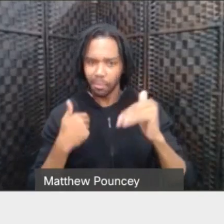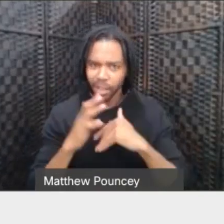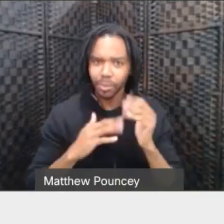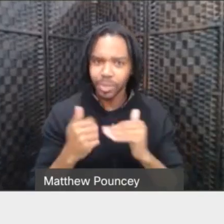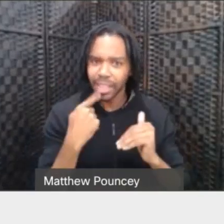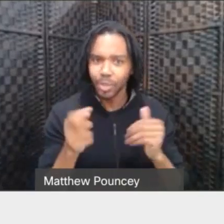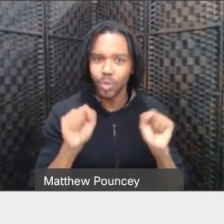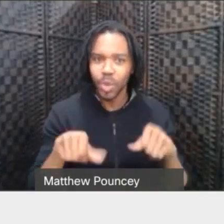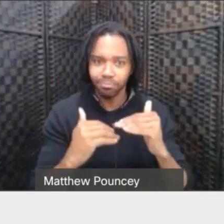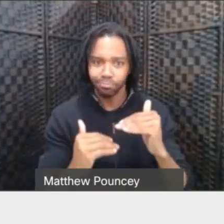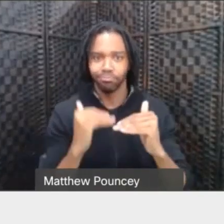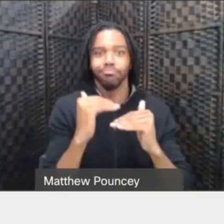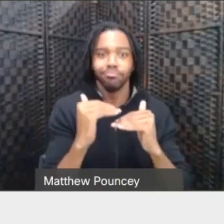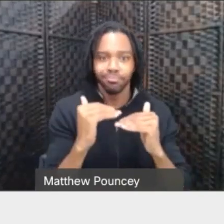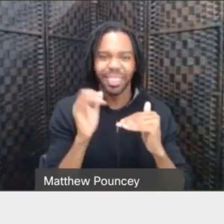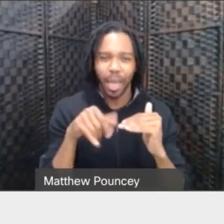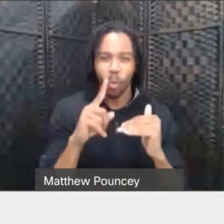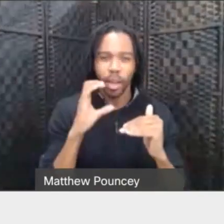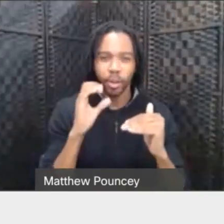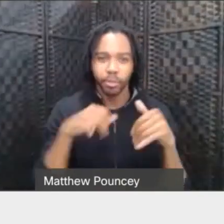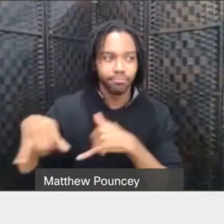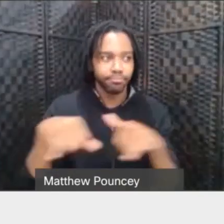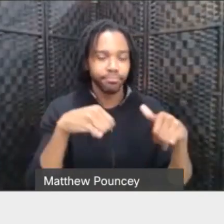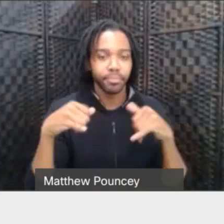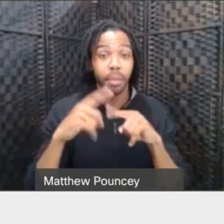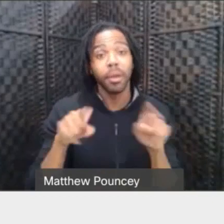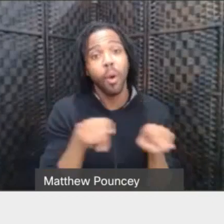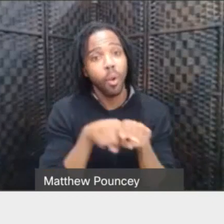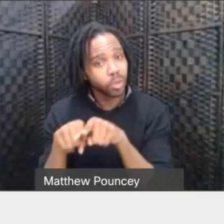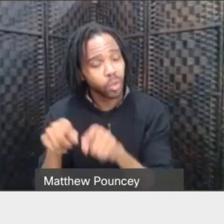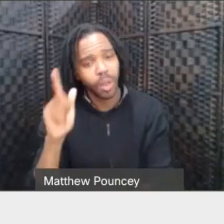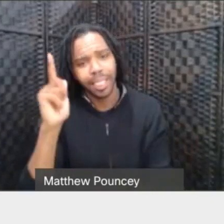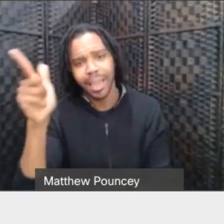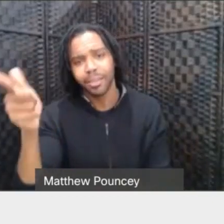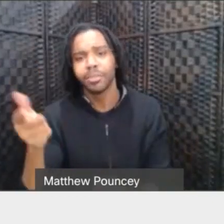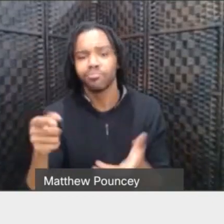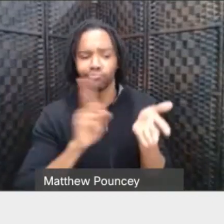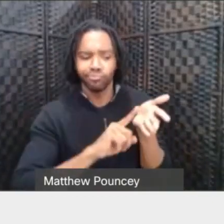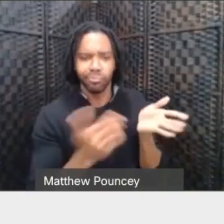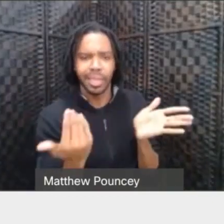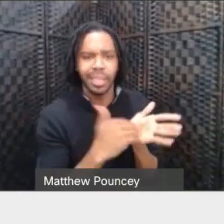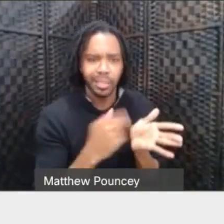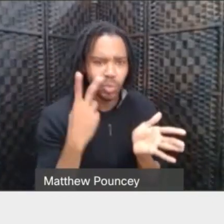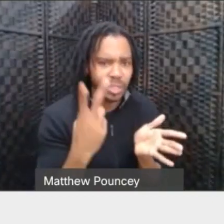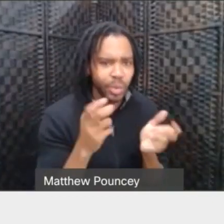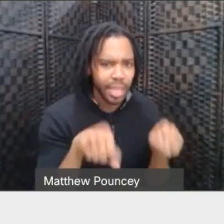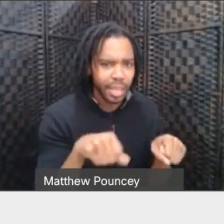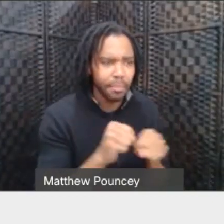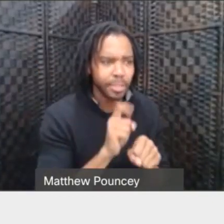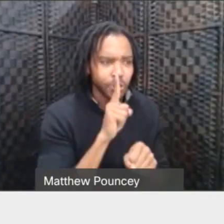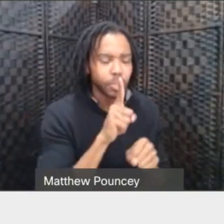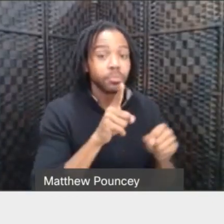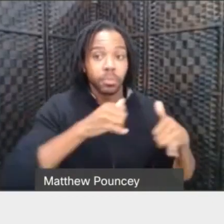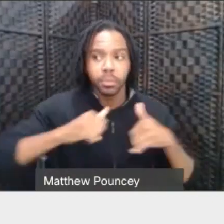back to leadership to revisit and see if we can get that to be the same across the board, and see if there's an appropriate